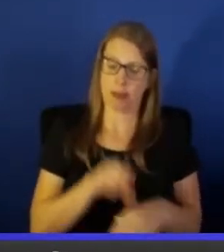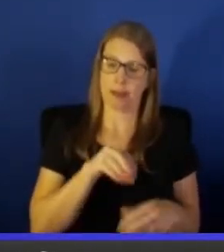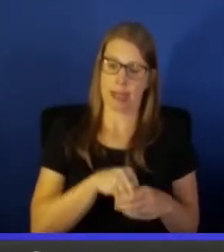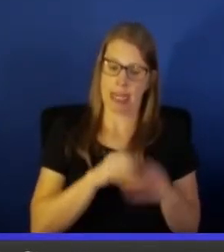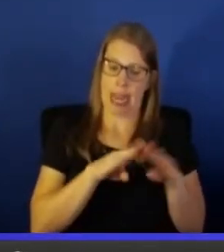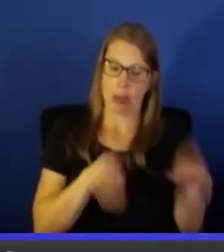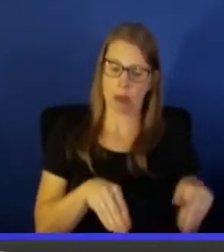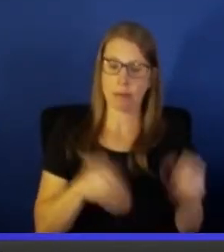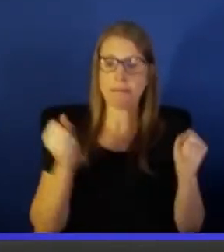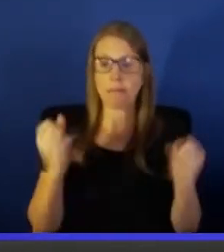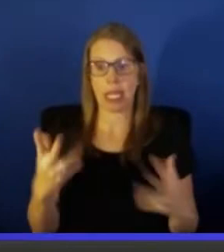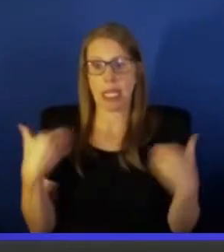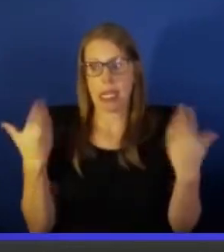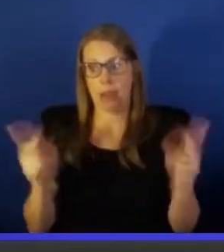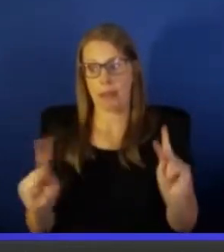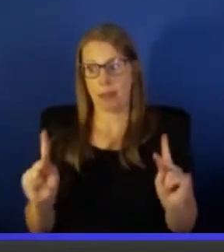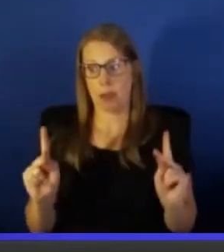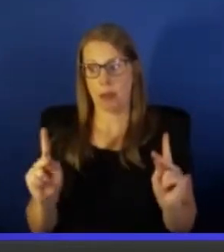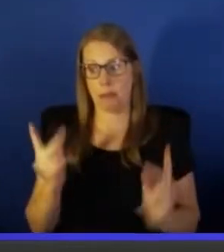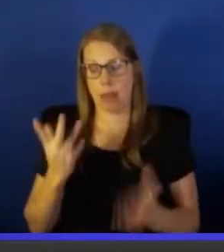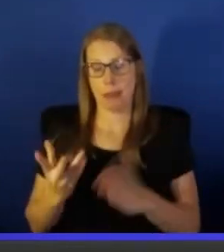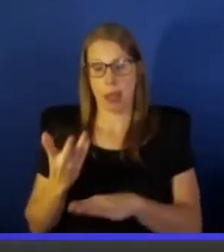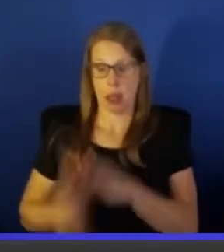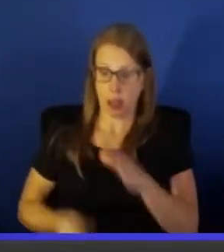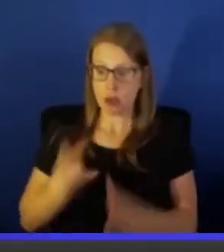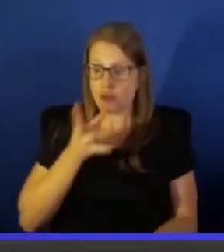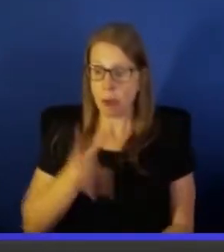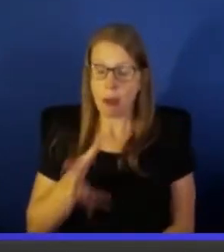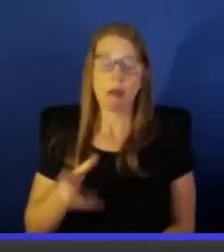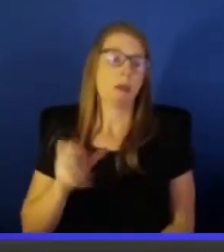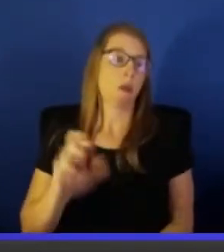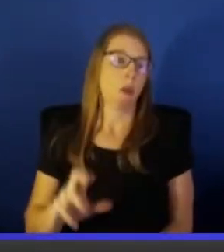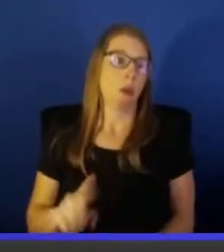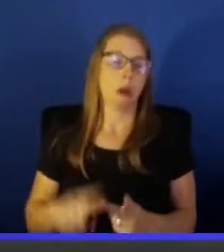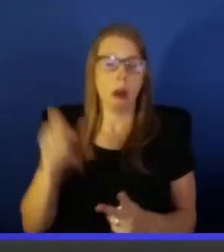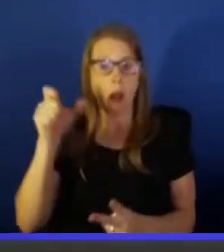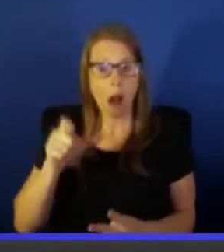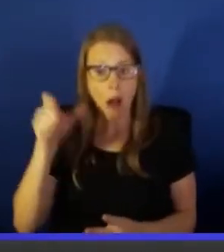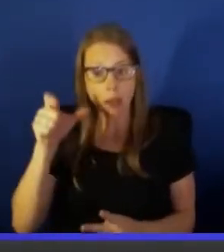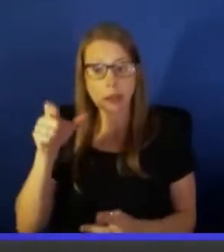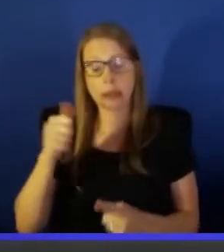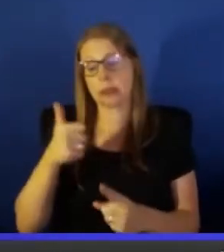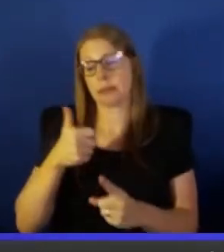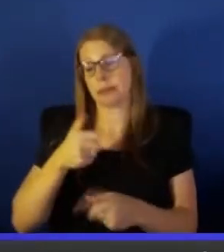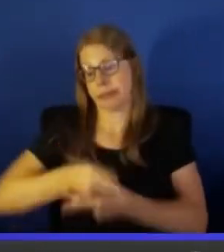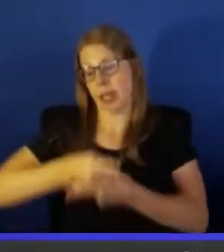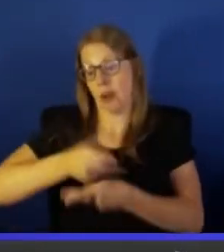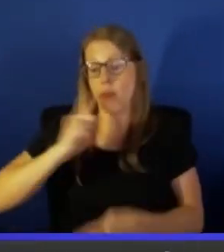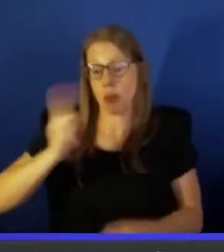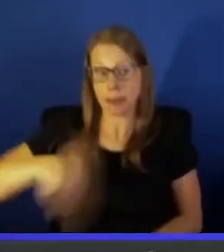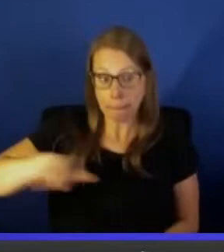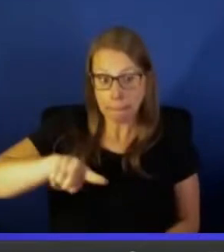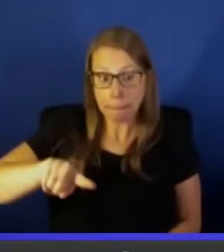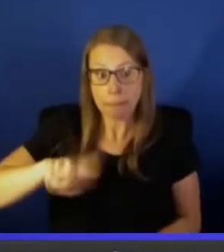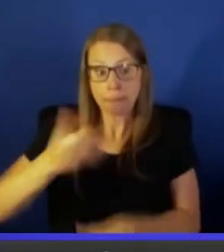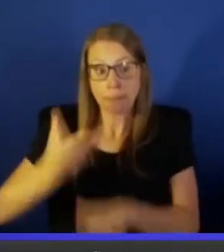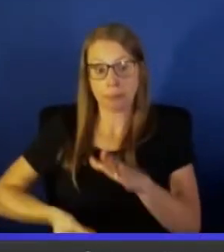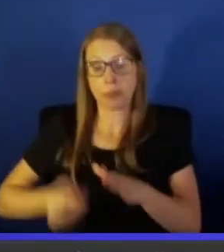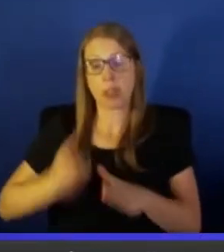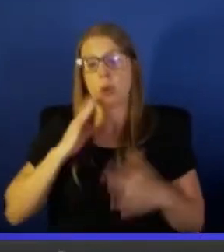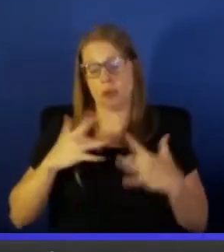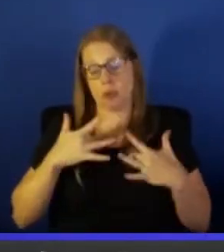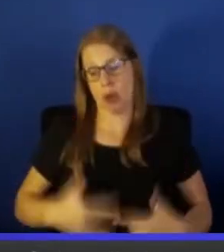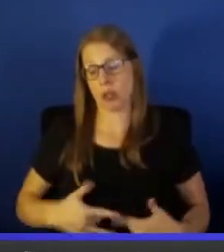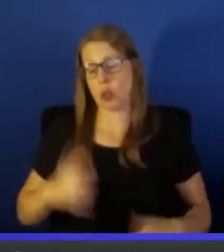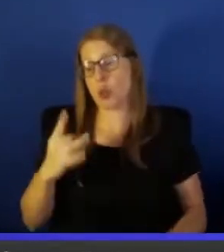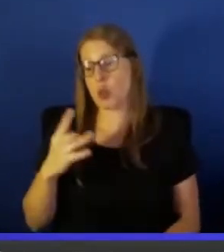are a lot of young people who may have lost grandma or the auntie who was caring for them. And so we know that depression is a